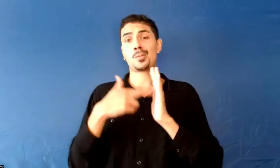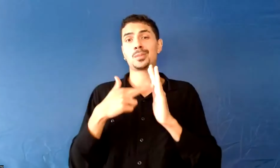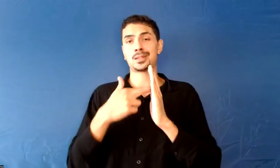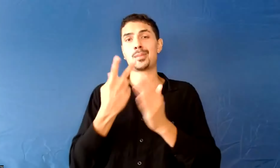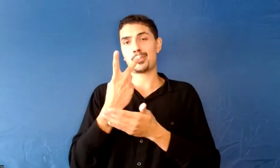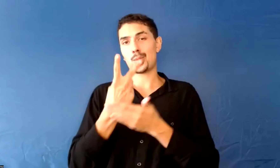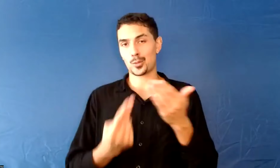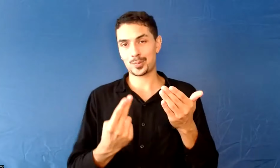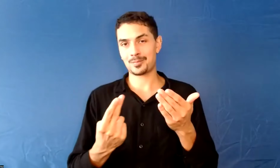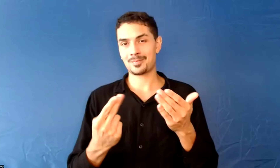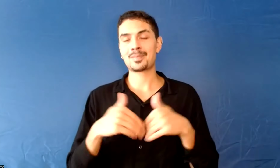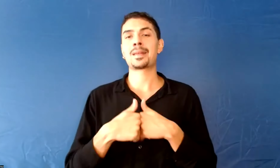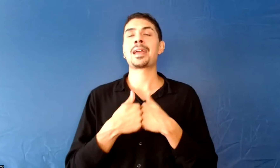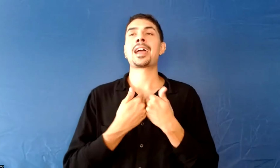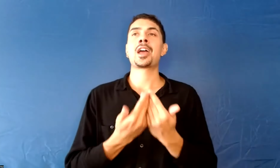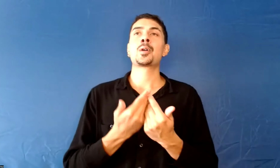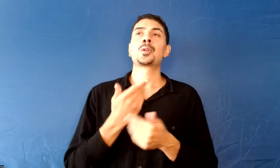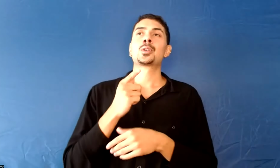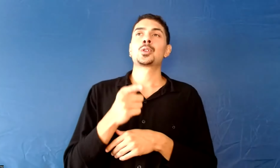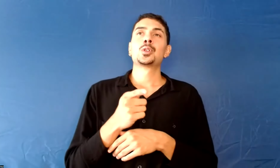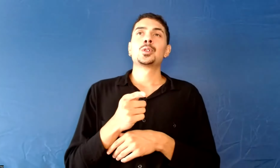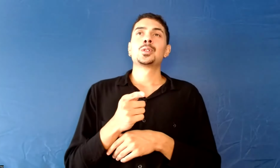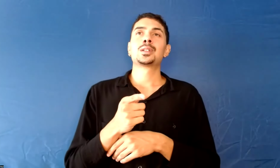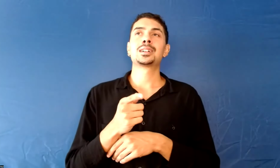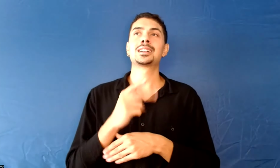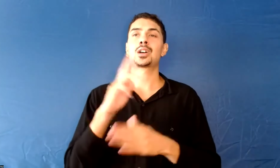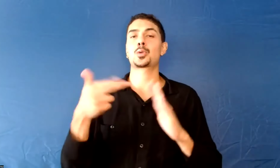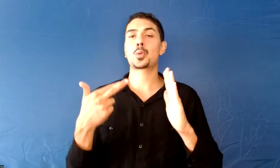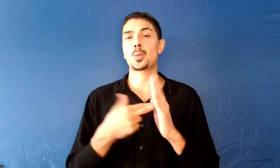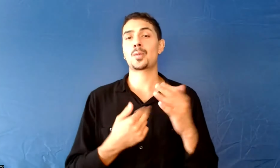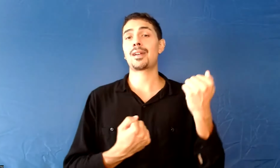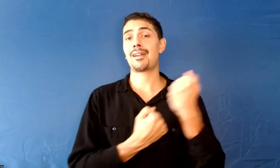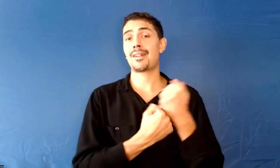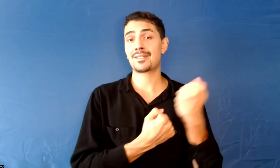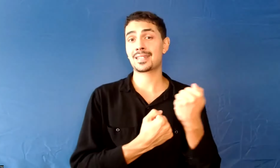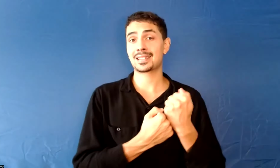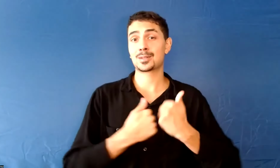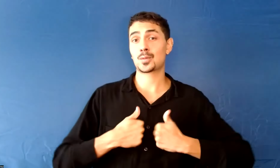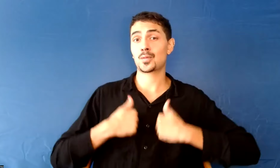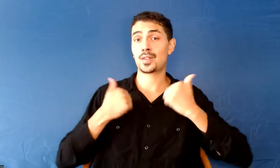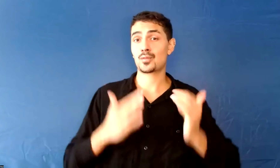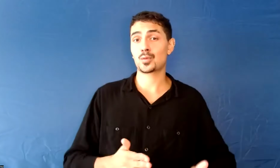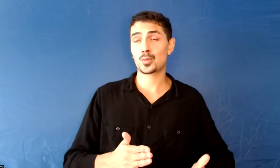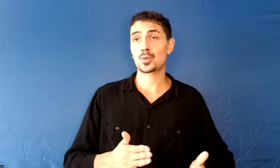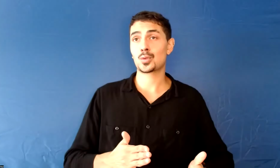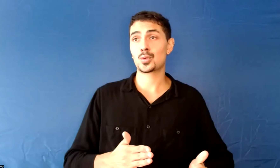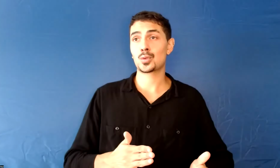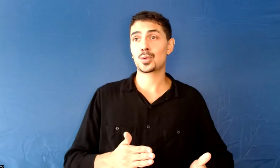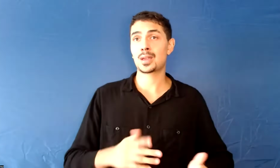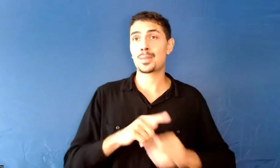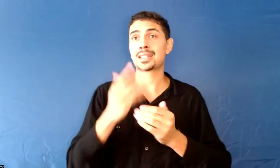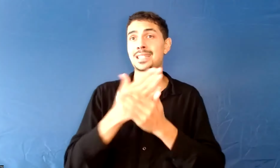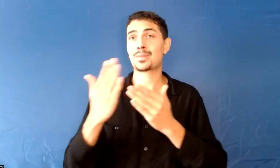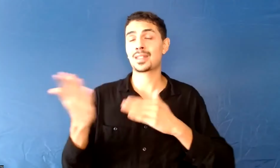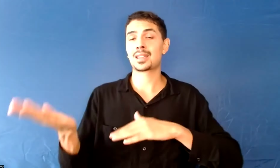Like, how do you stay in that role of advocate supporting your survivor? And then something like this comes to the